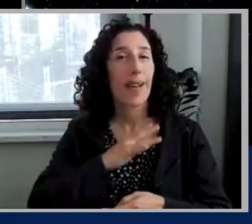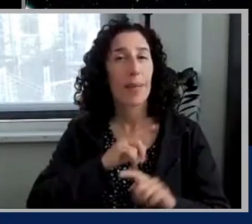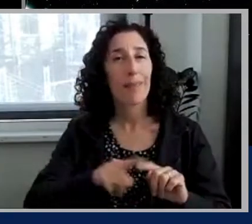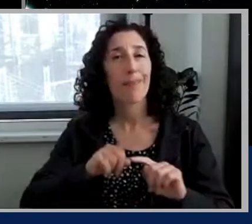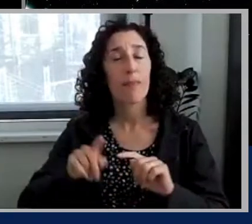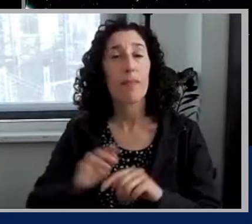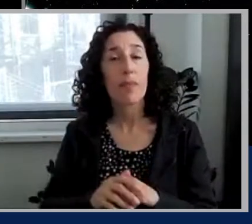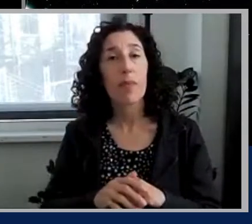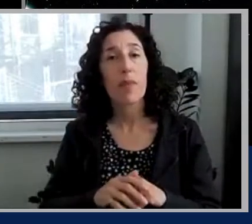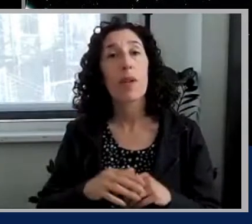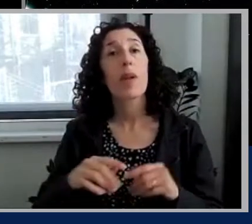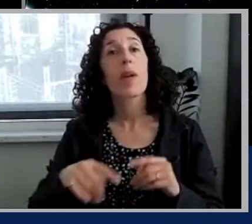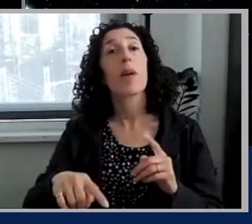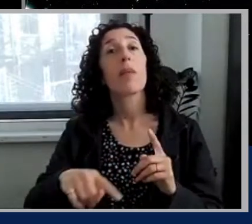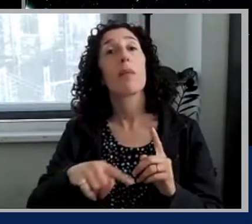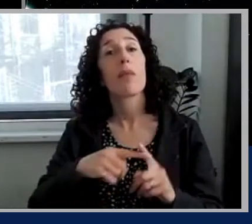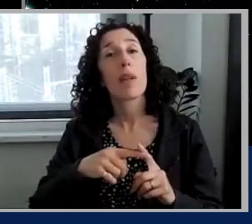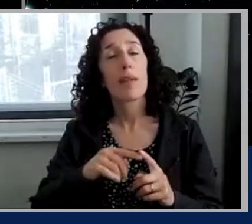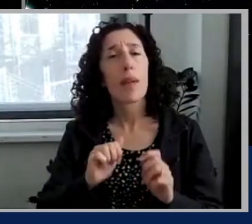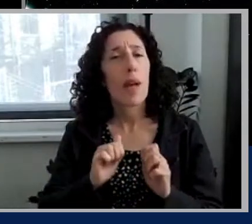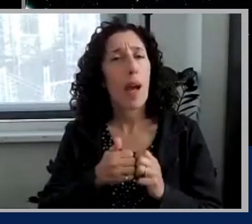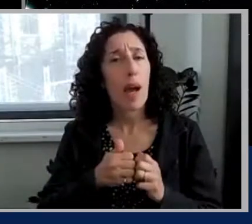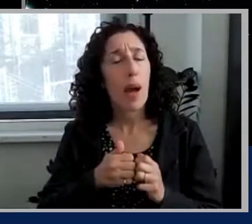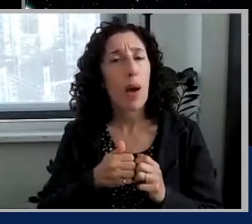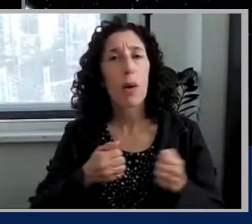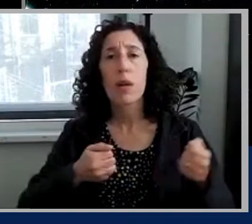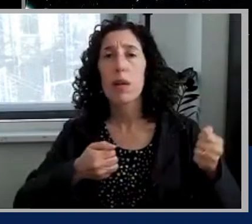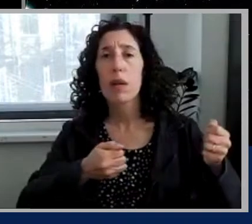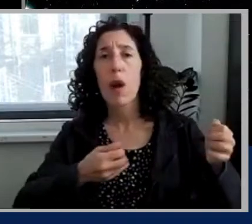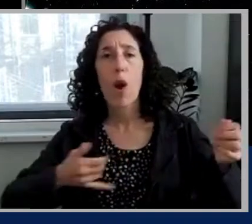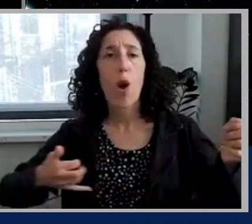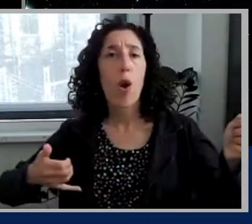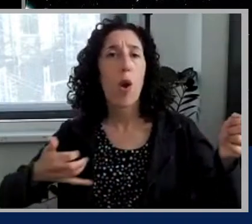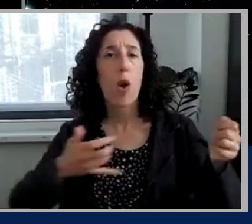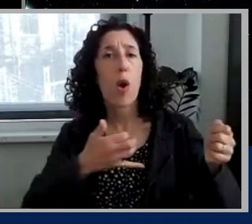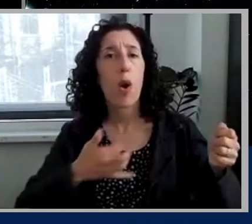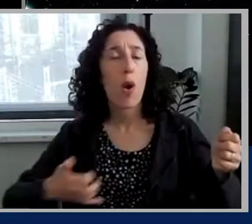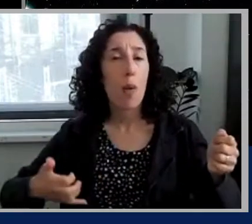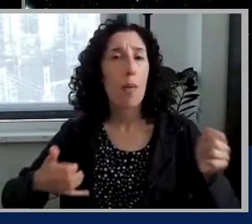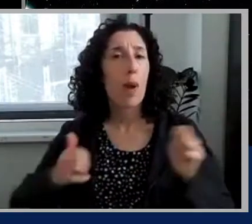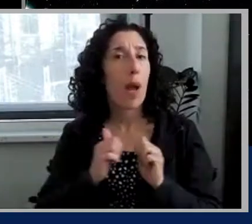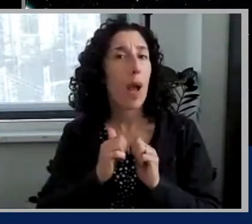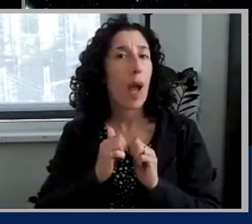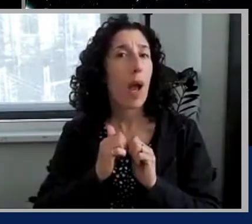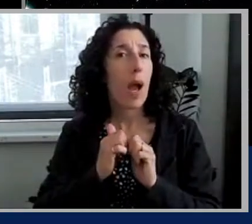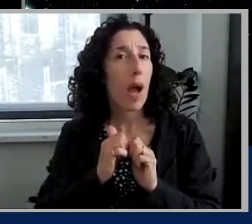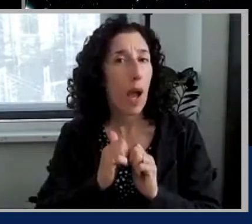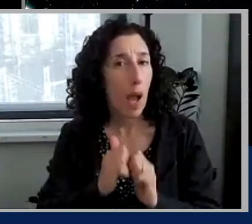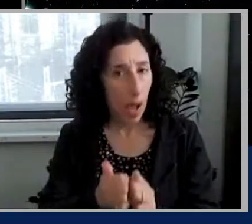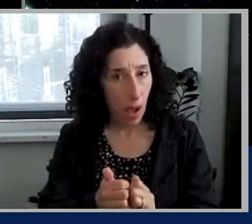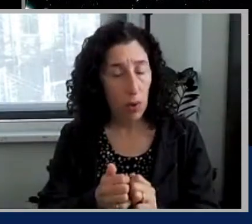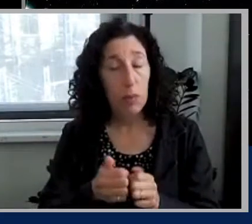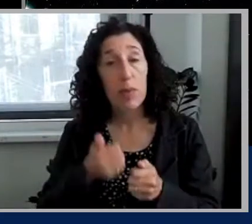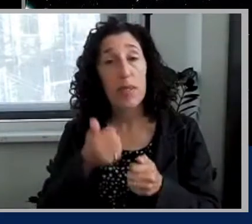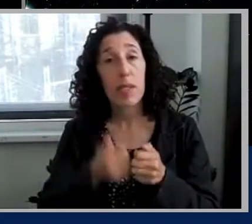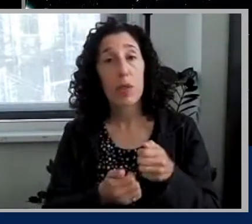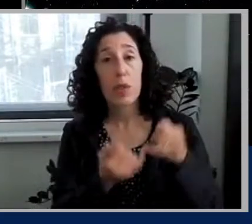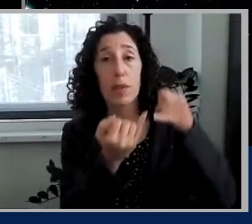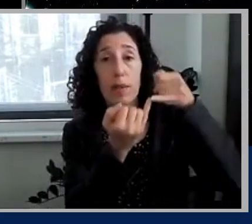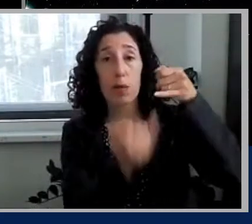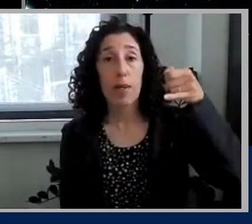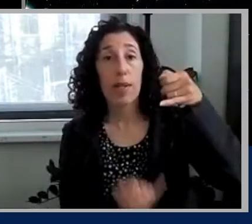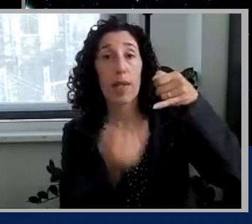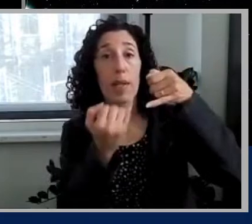harp. And what I like about that is you hear all of this intensity. as